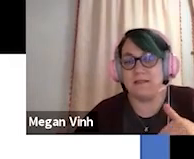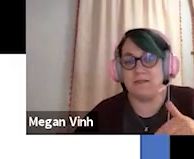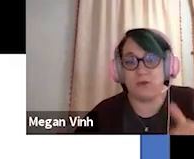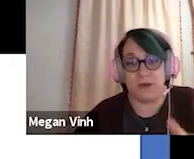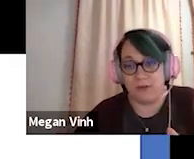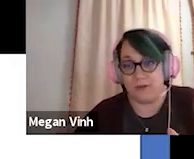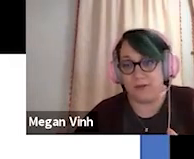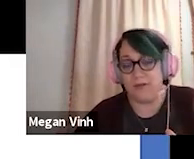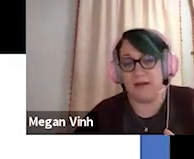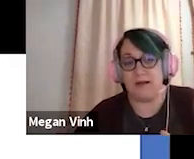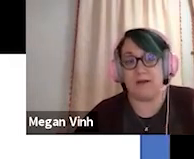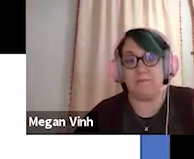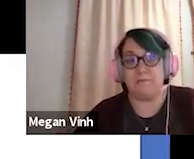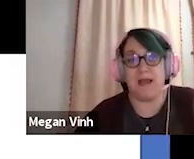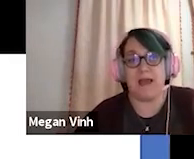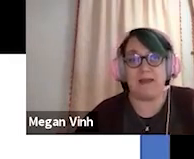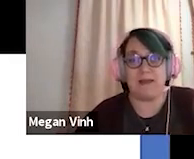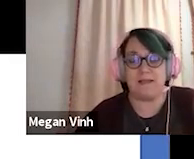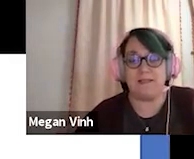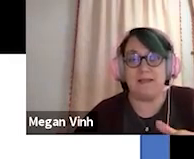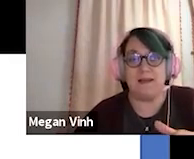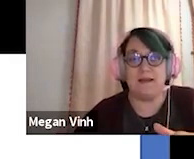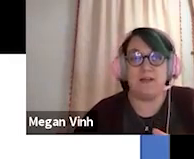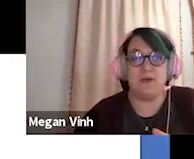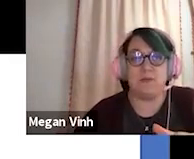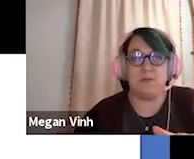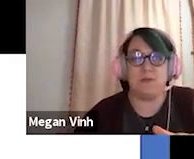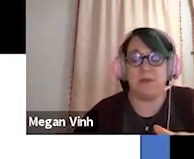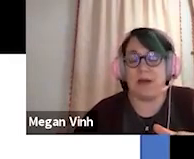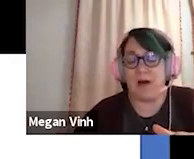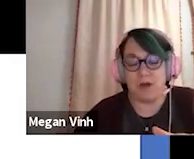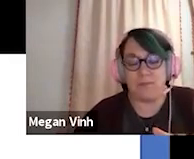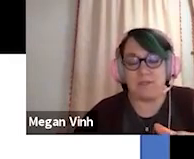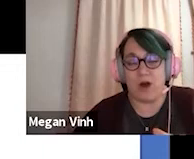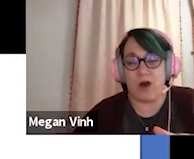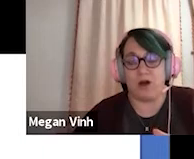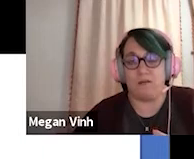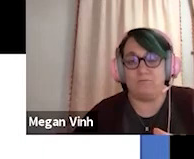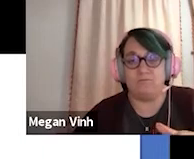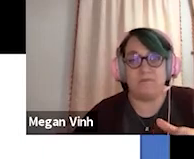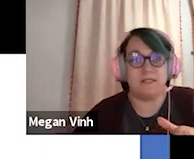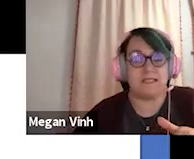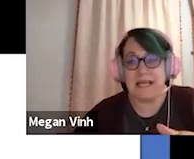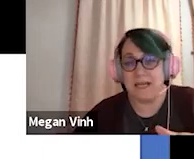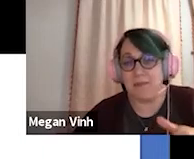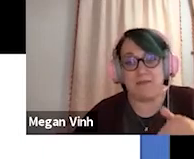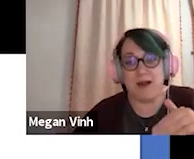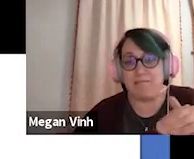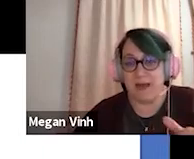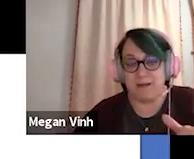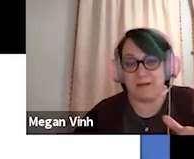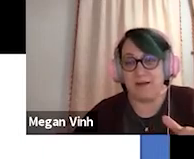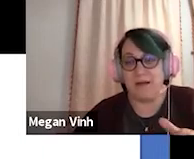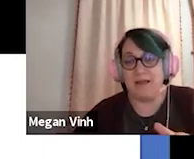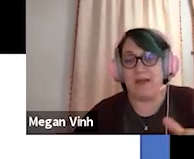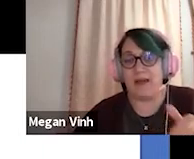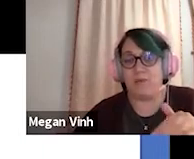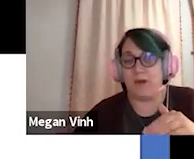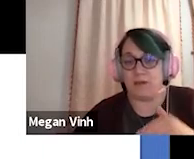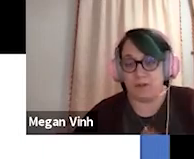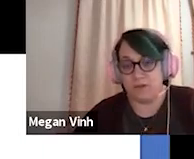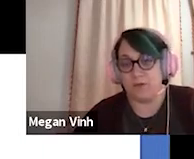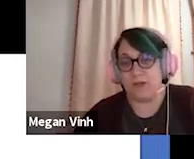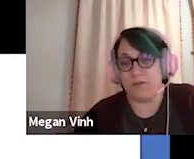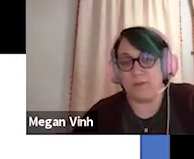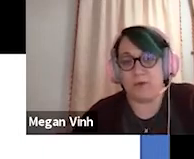is critical. And it is, you know, the outcomes are the same, if not better, than